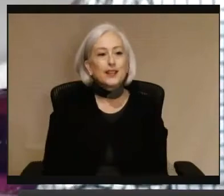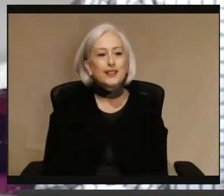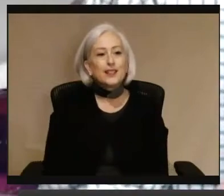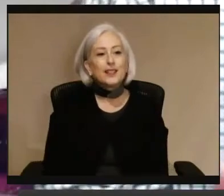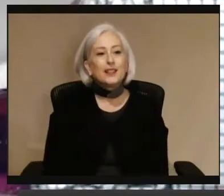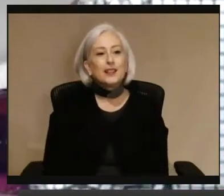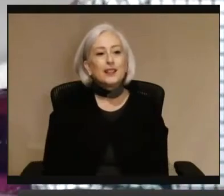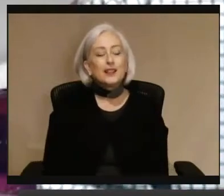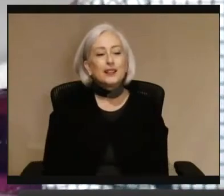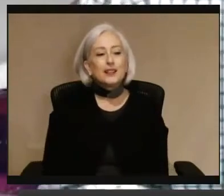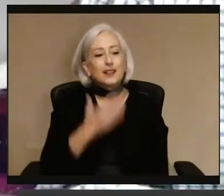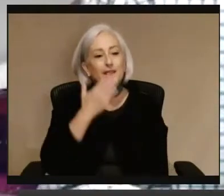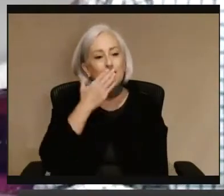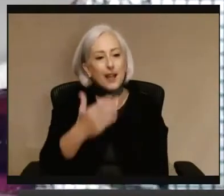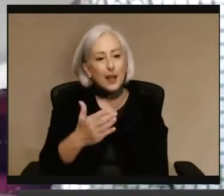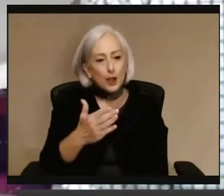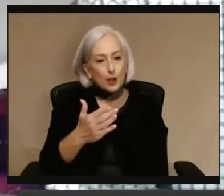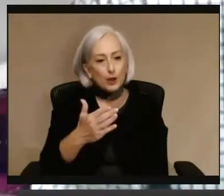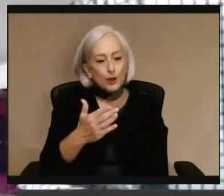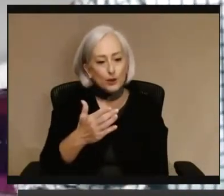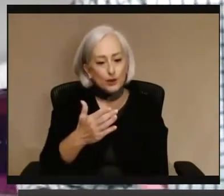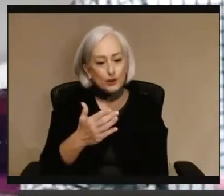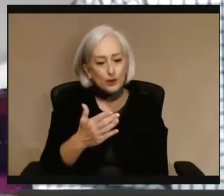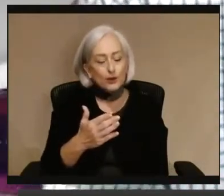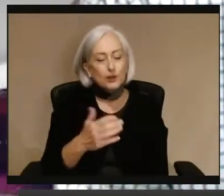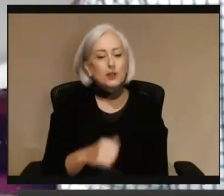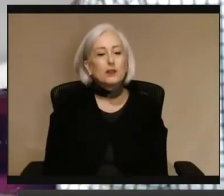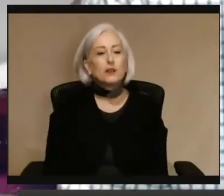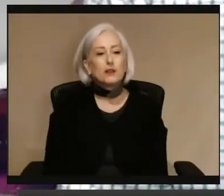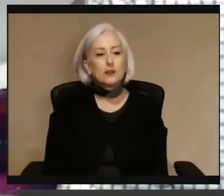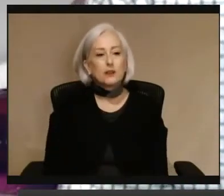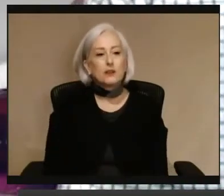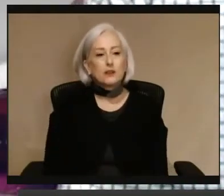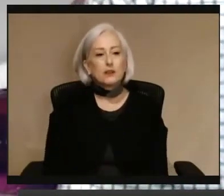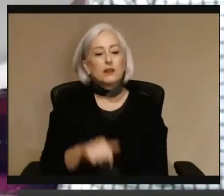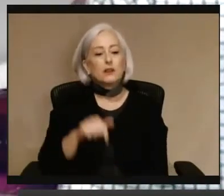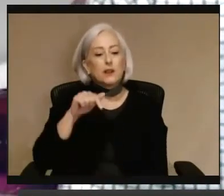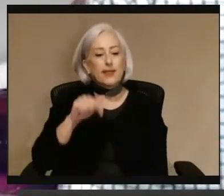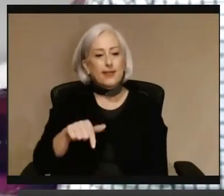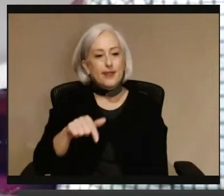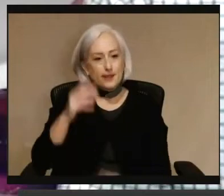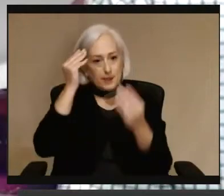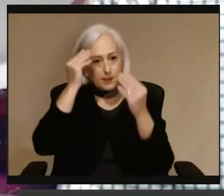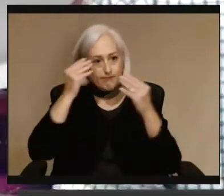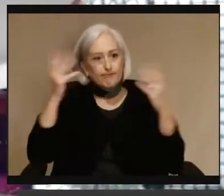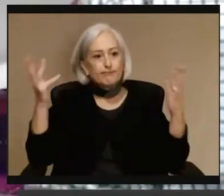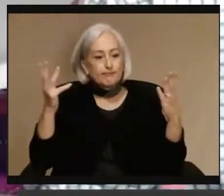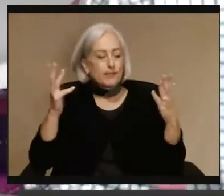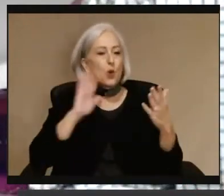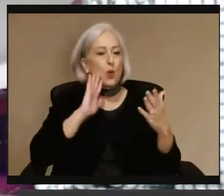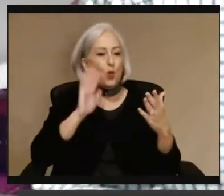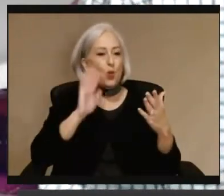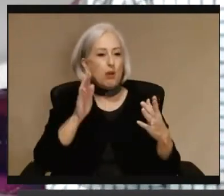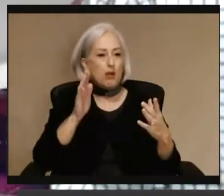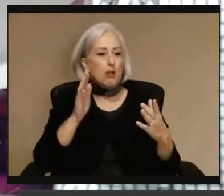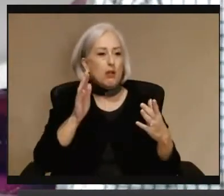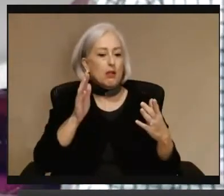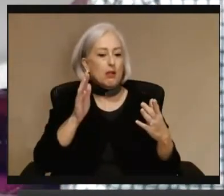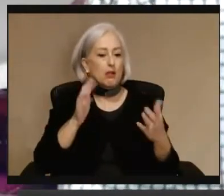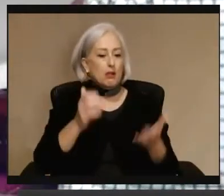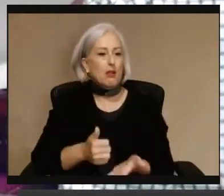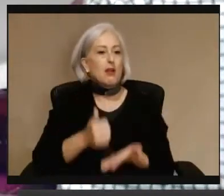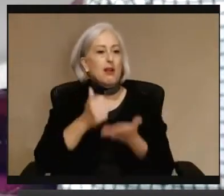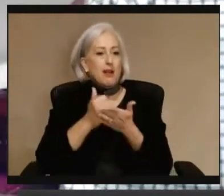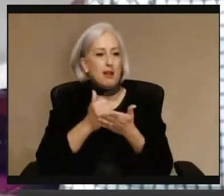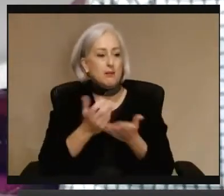I thank you because this platform, this format is what's going to make a difference. happens. The more we're able to be